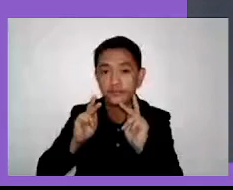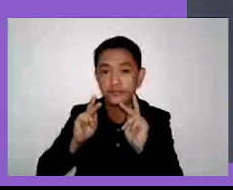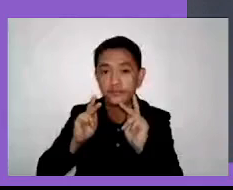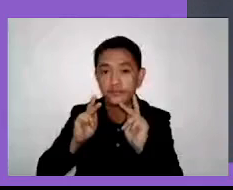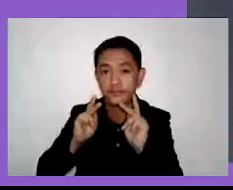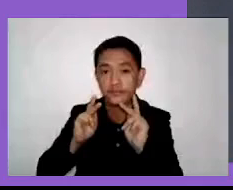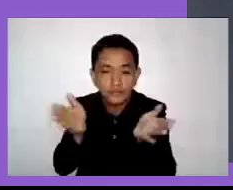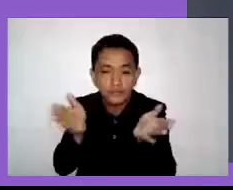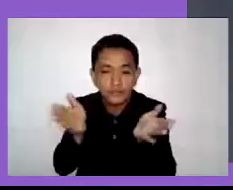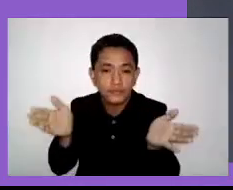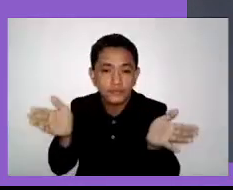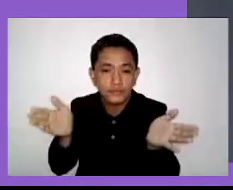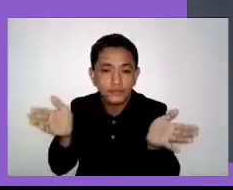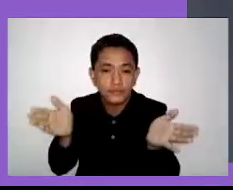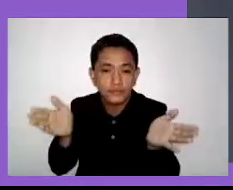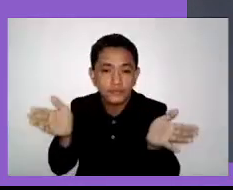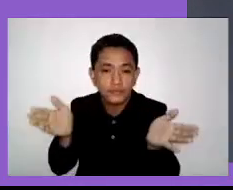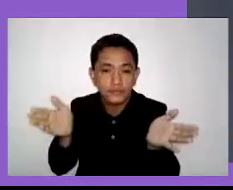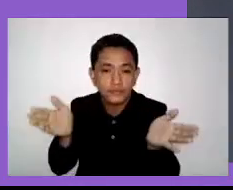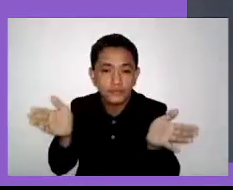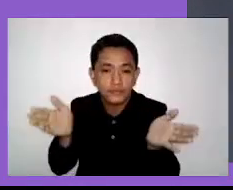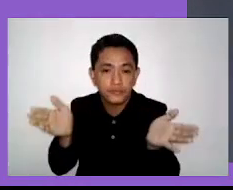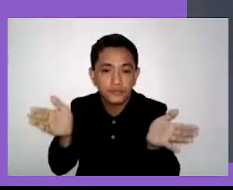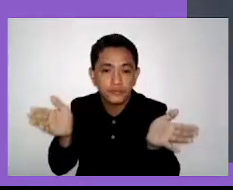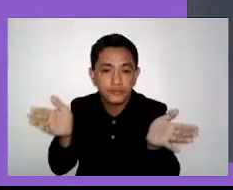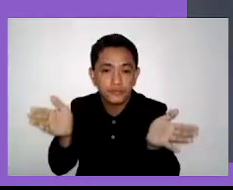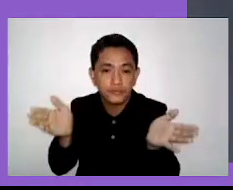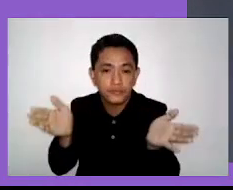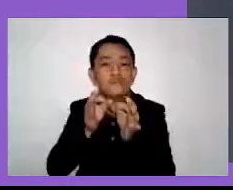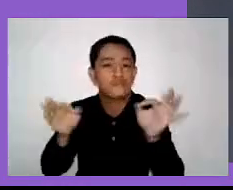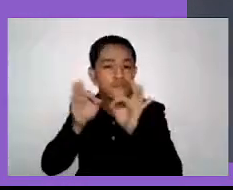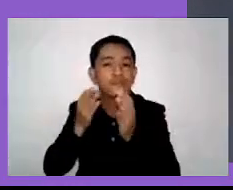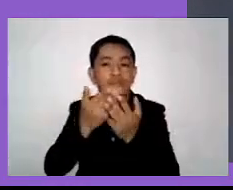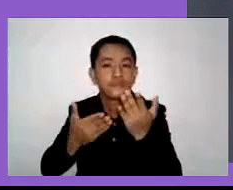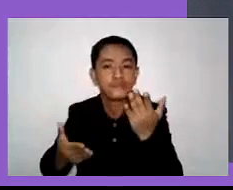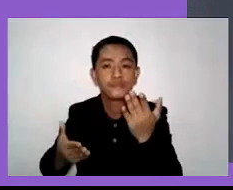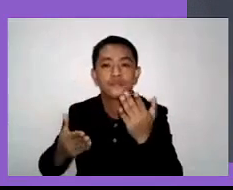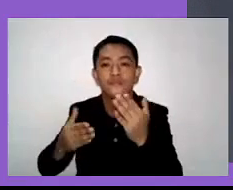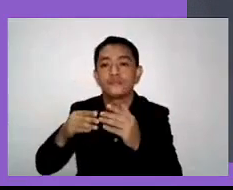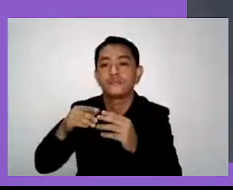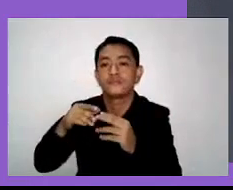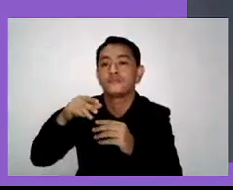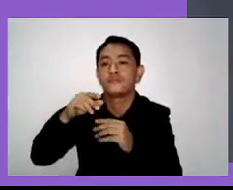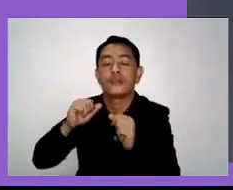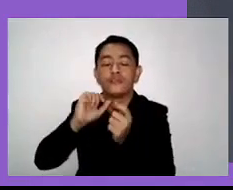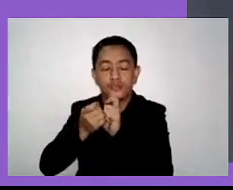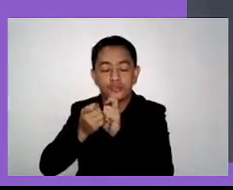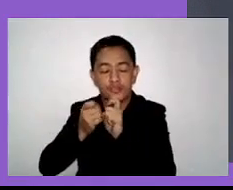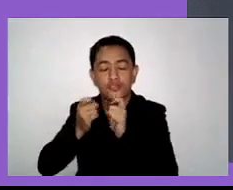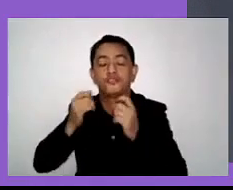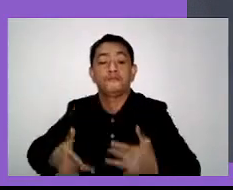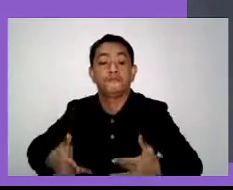on significant issues that can change the pace of how we live our lives.